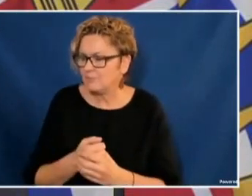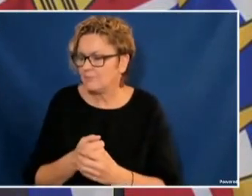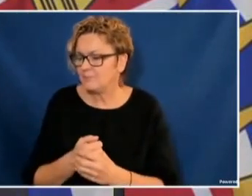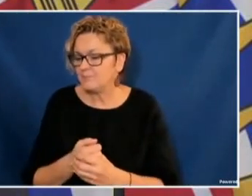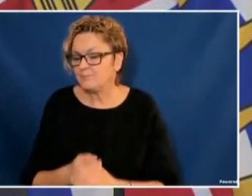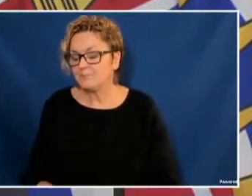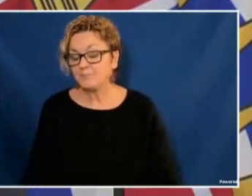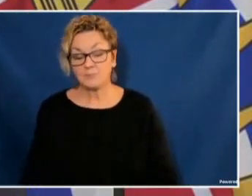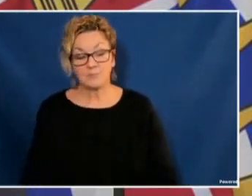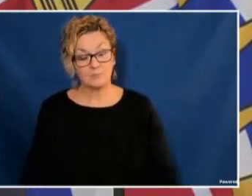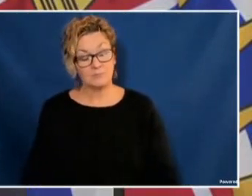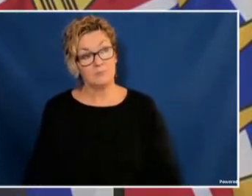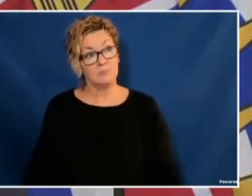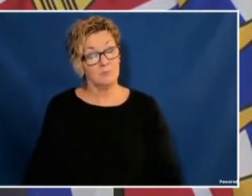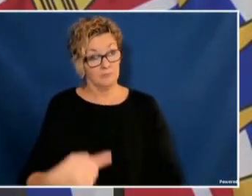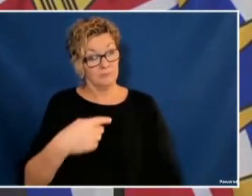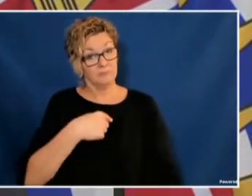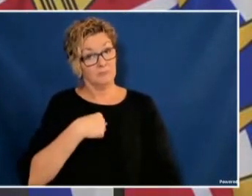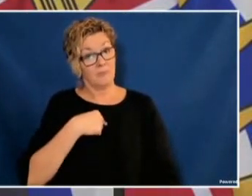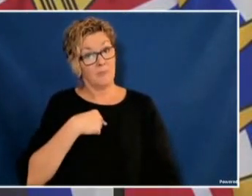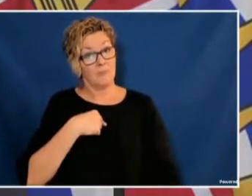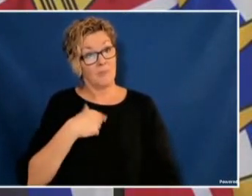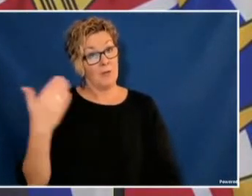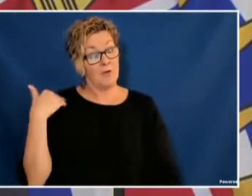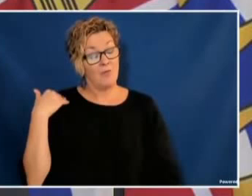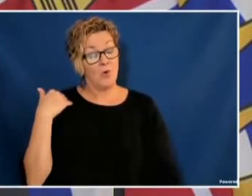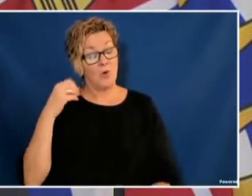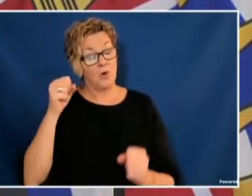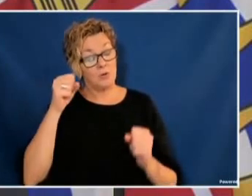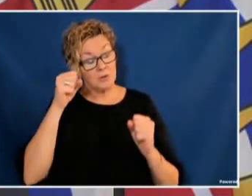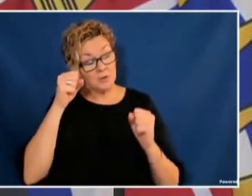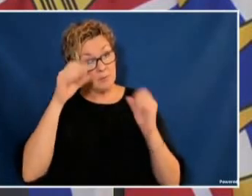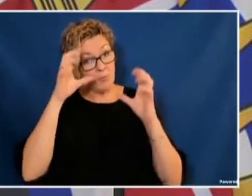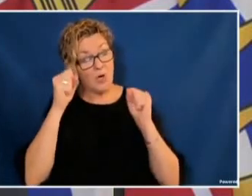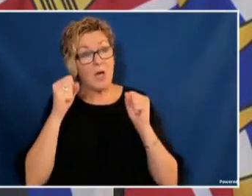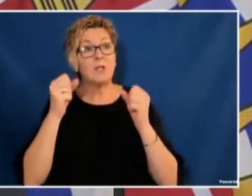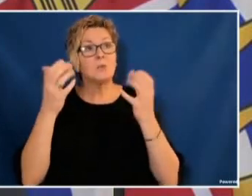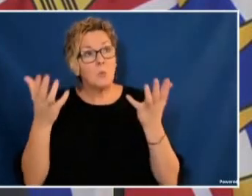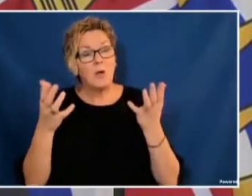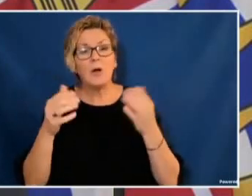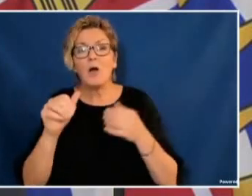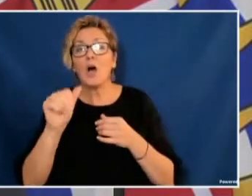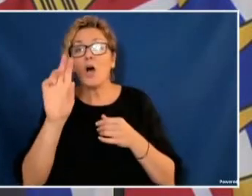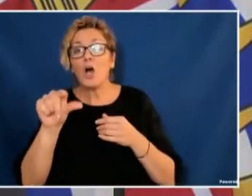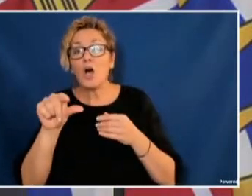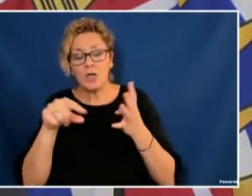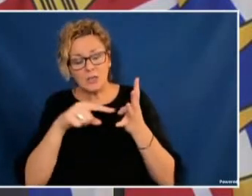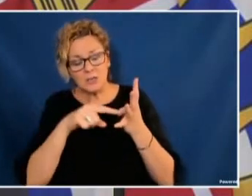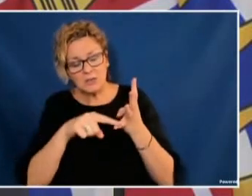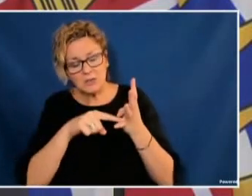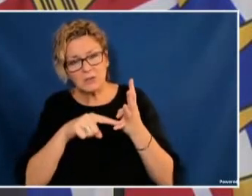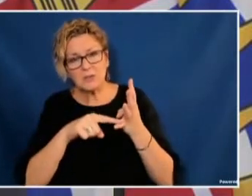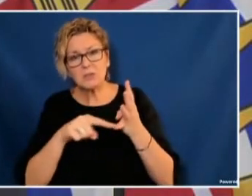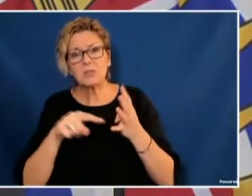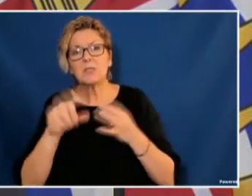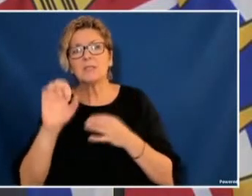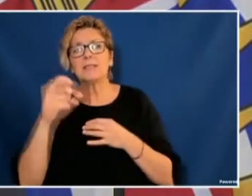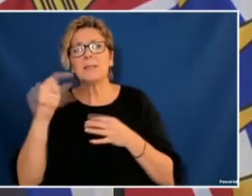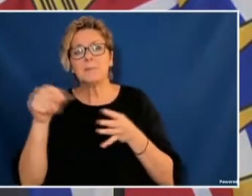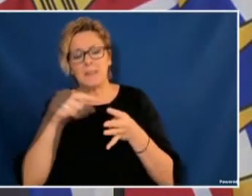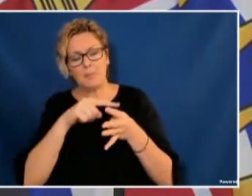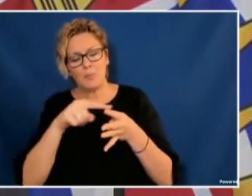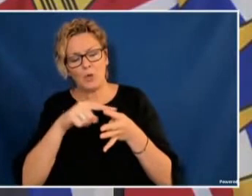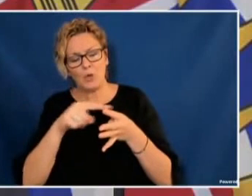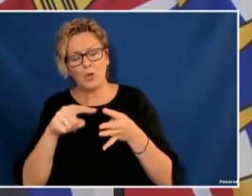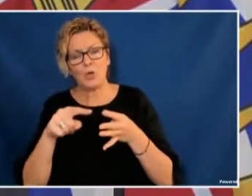things are all things that we learn as we go. But I think the most important important thing that I want right now, that we need